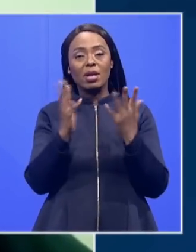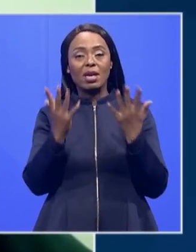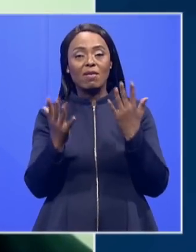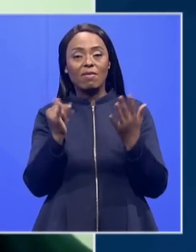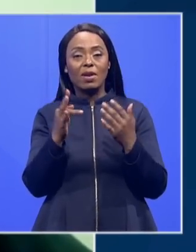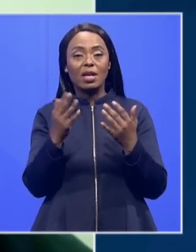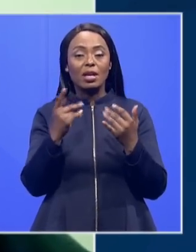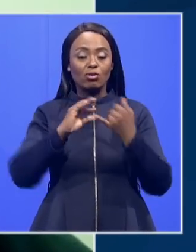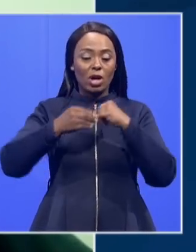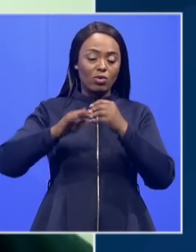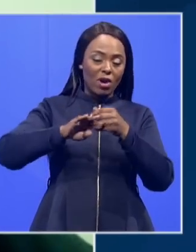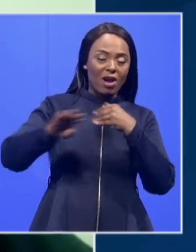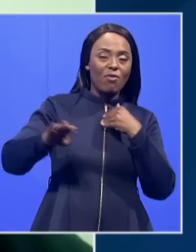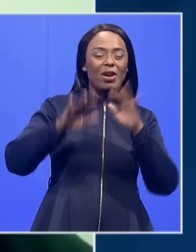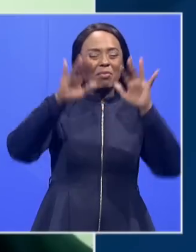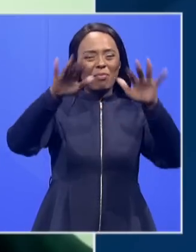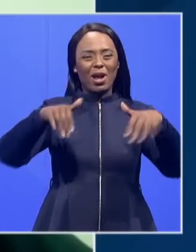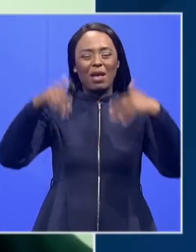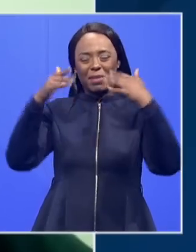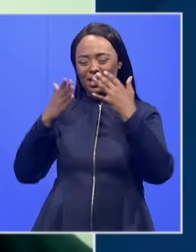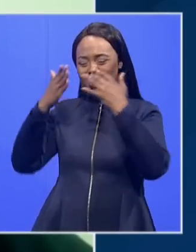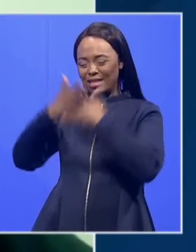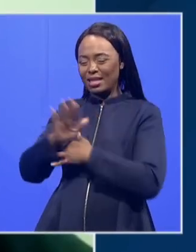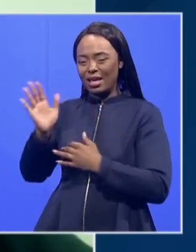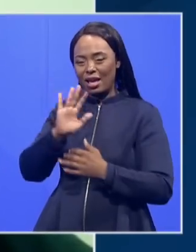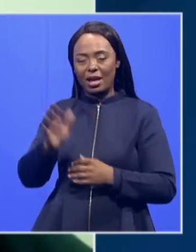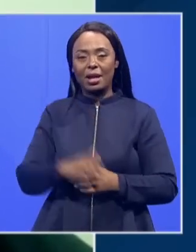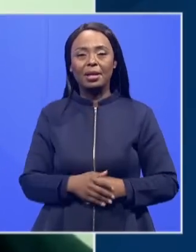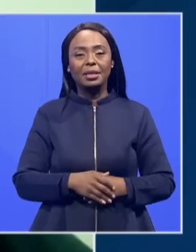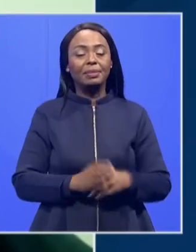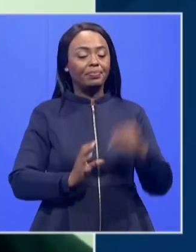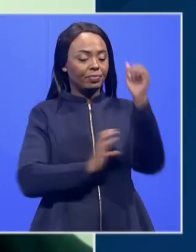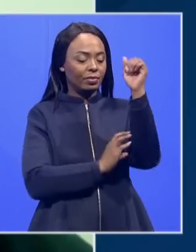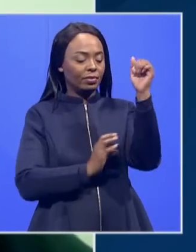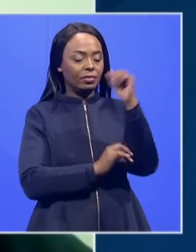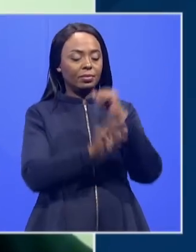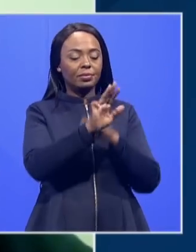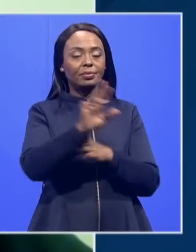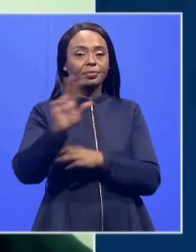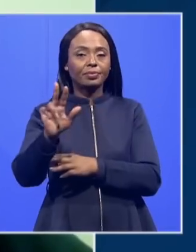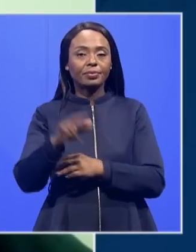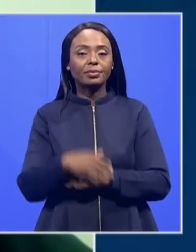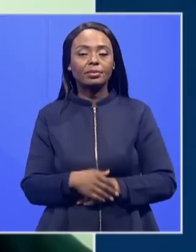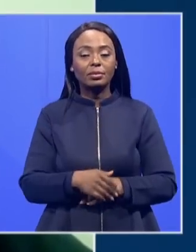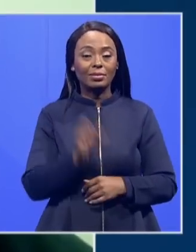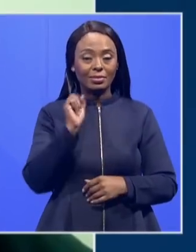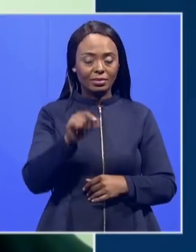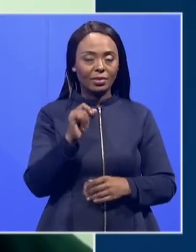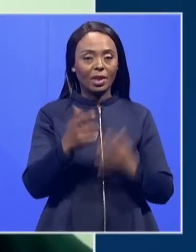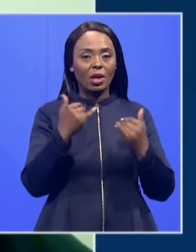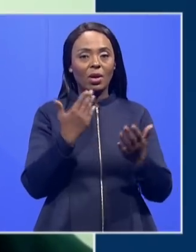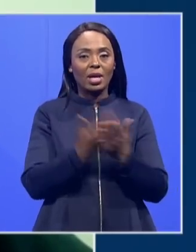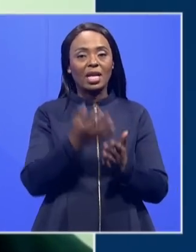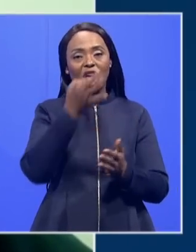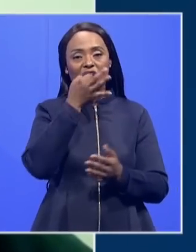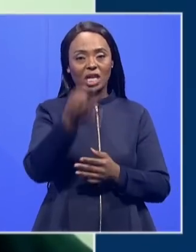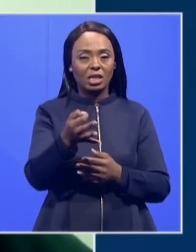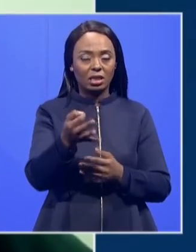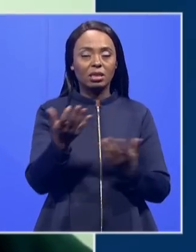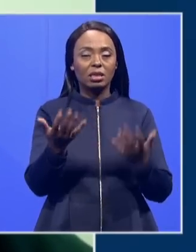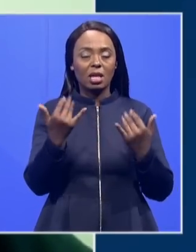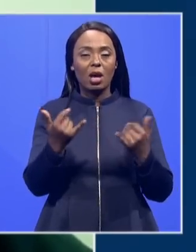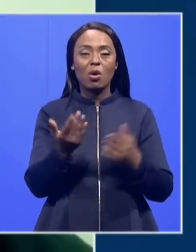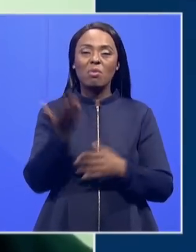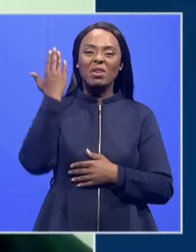to domesticate Articles 98 of the Roman Statute, in which they have been suggested in previous